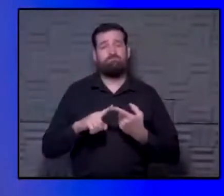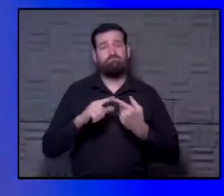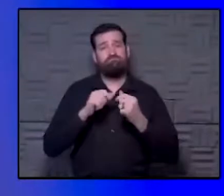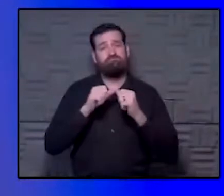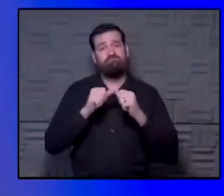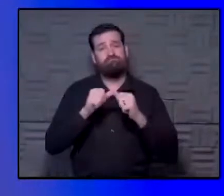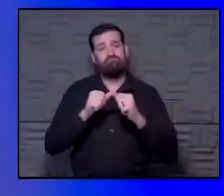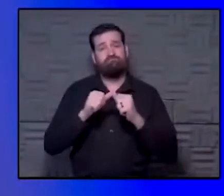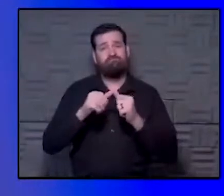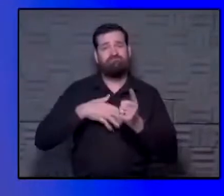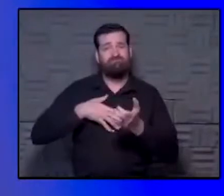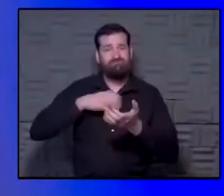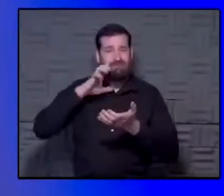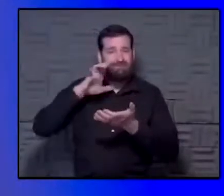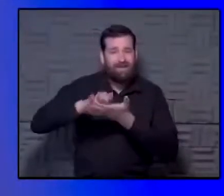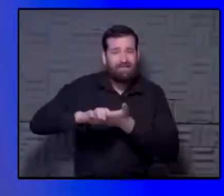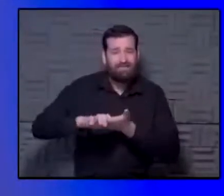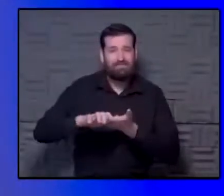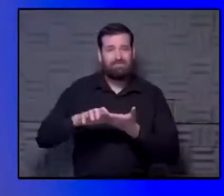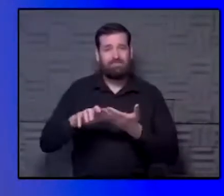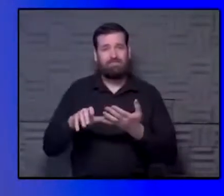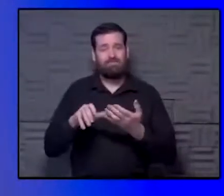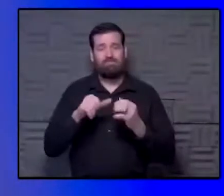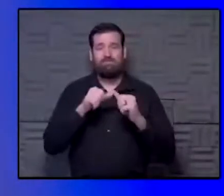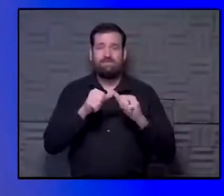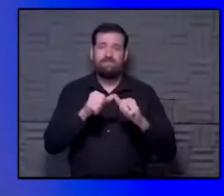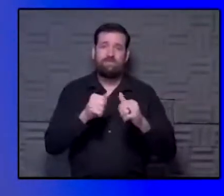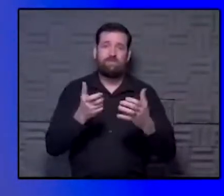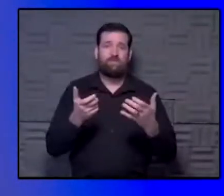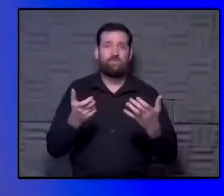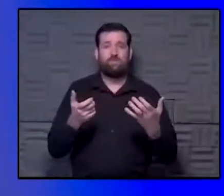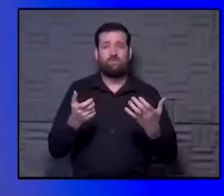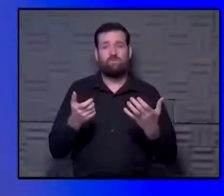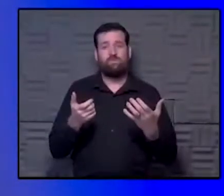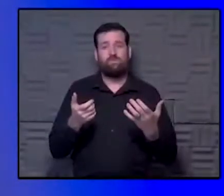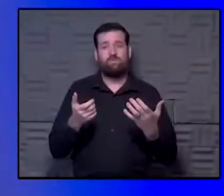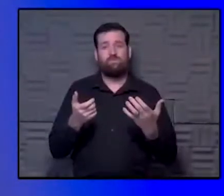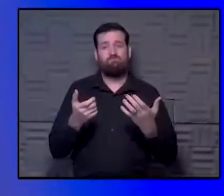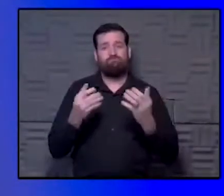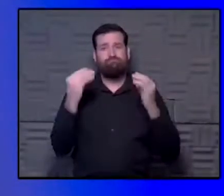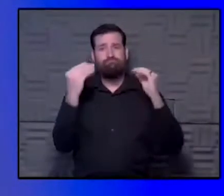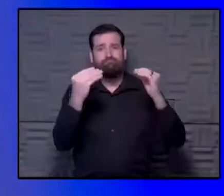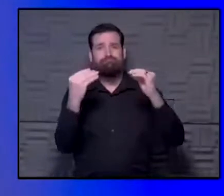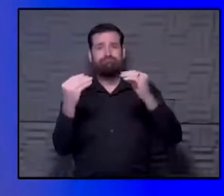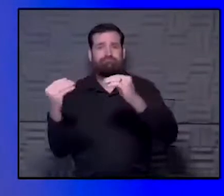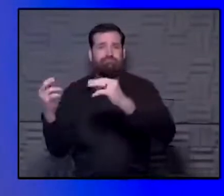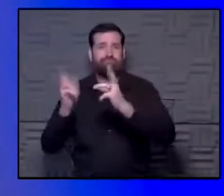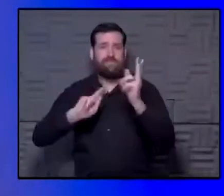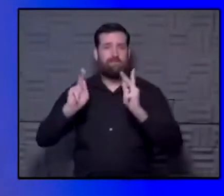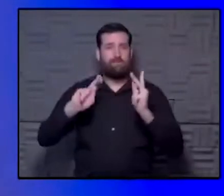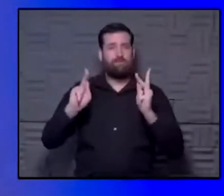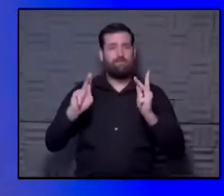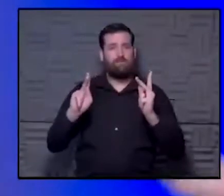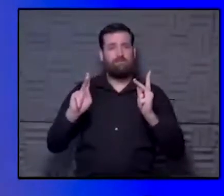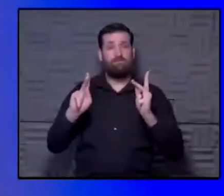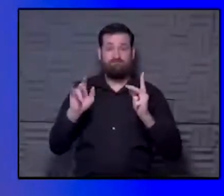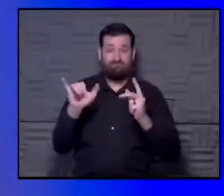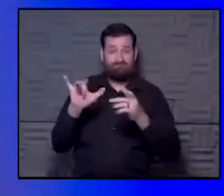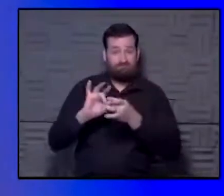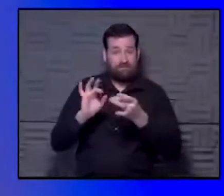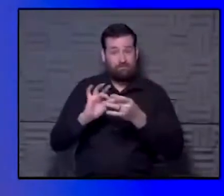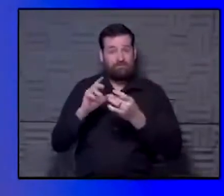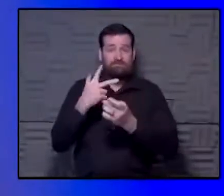my faith and continue to educate people on the importance of, like what you